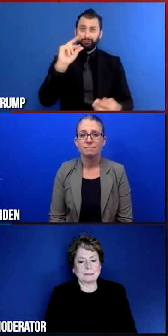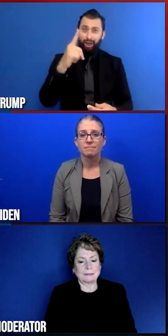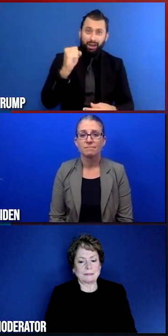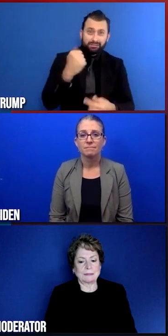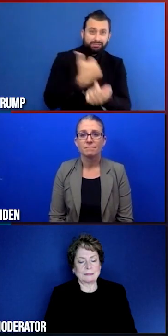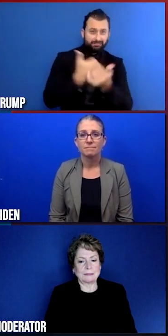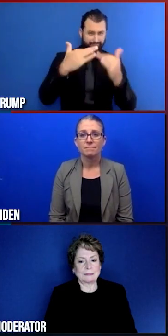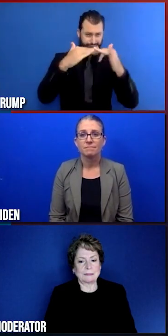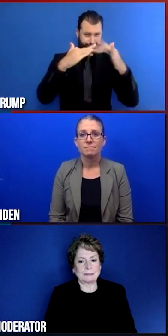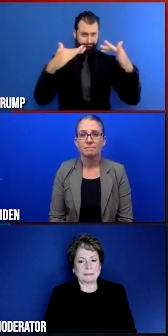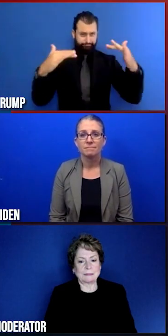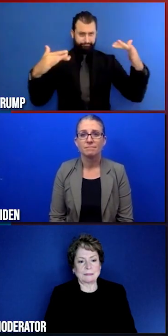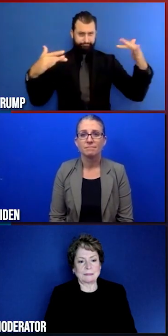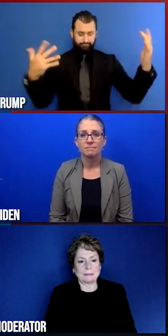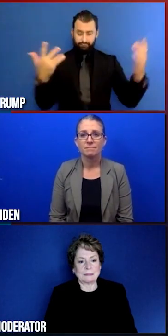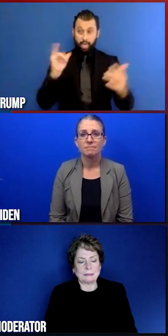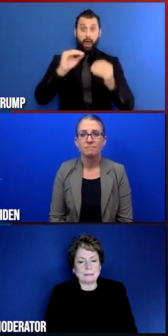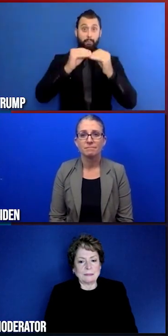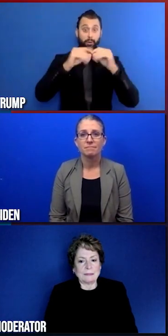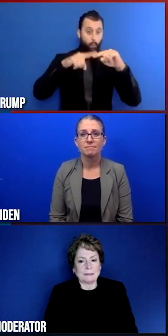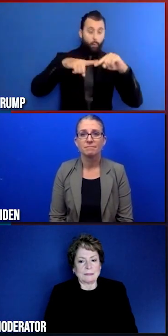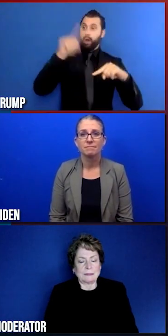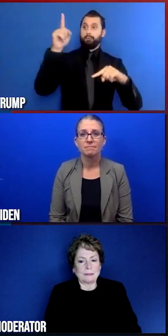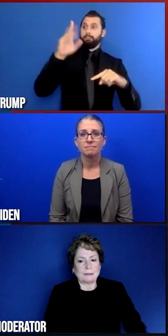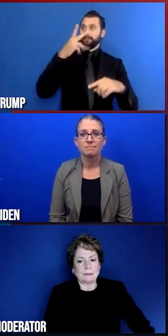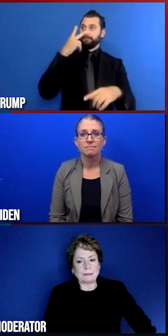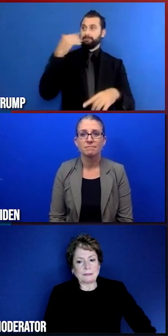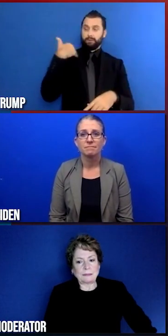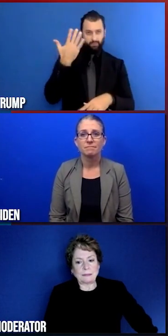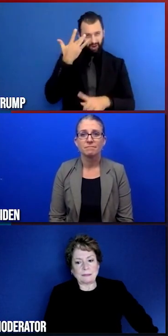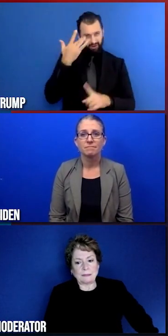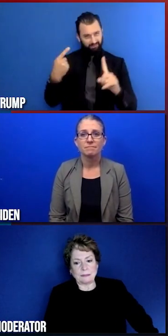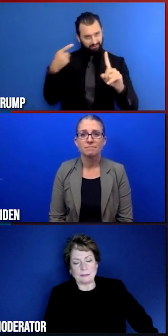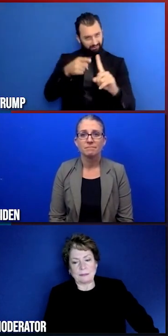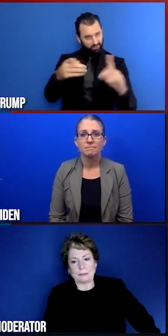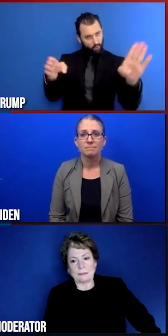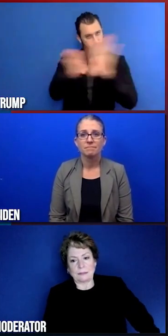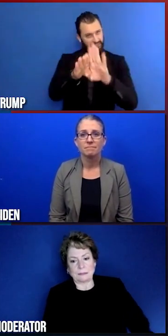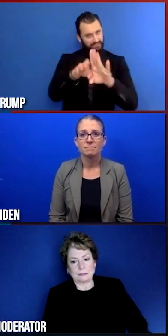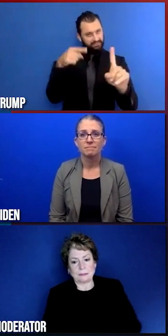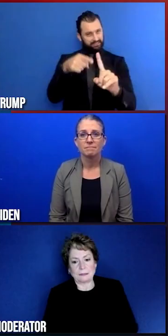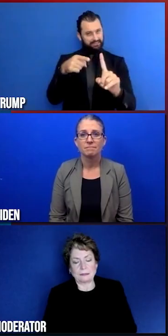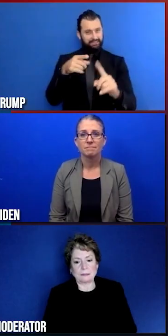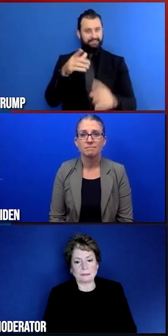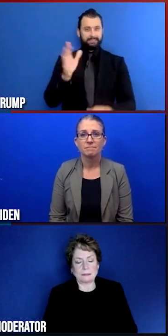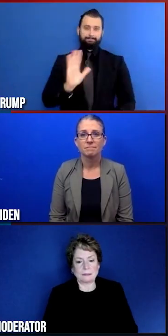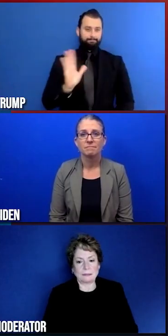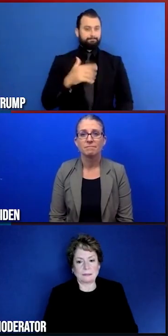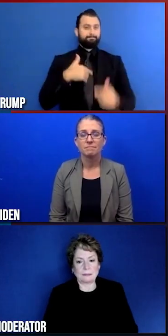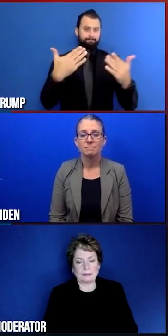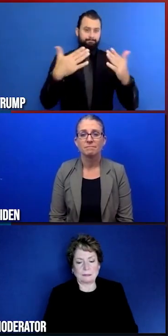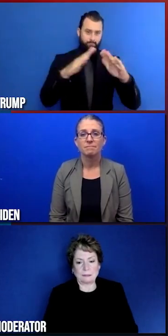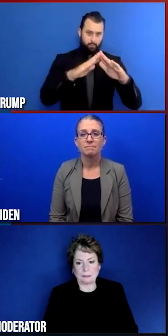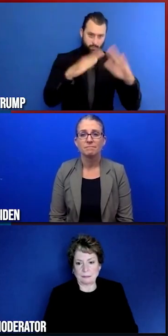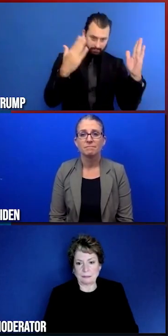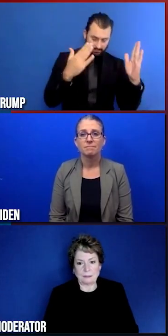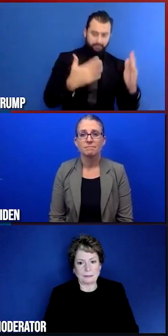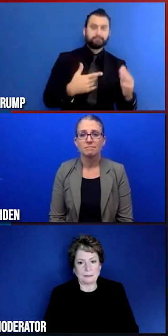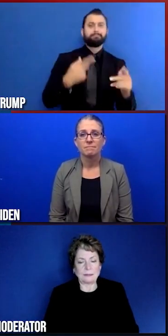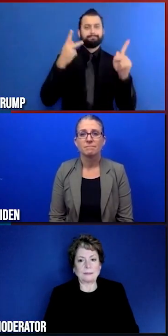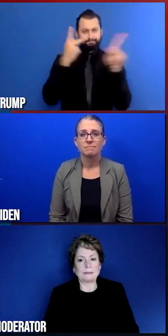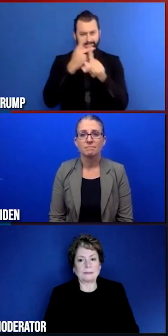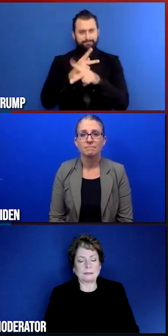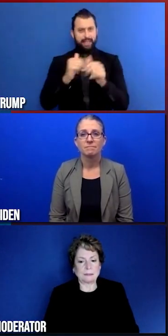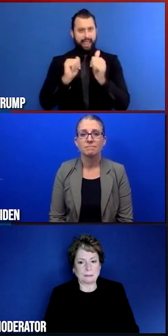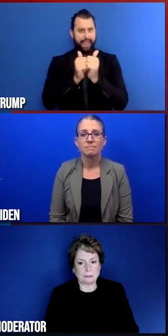know, I've said it often. The cure cannot be worse than the problem itself. And that's what's happening. And he wants to close down. He'll close